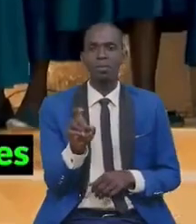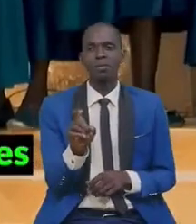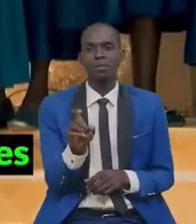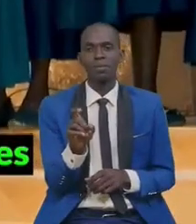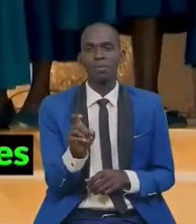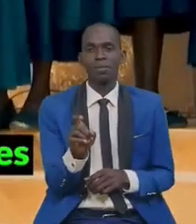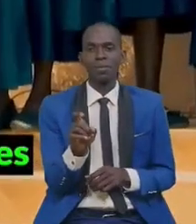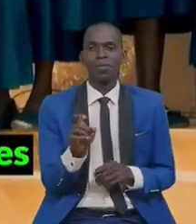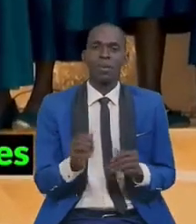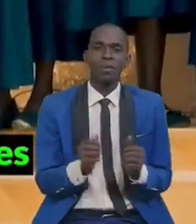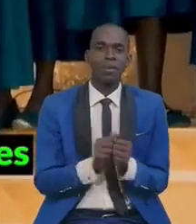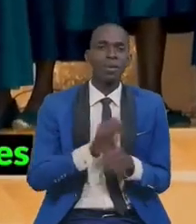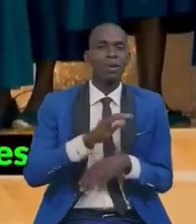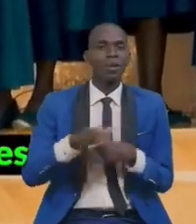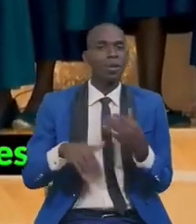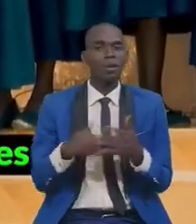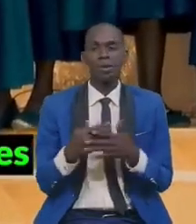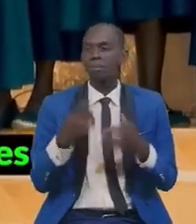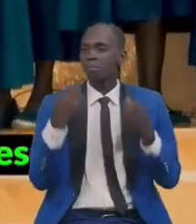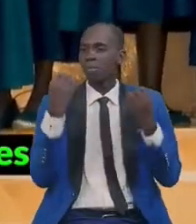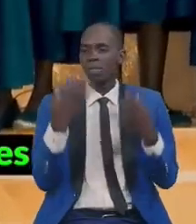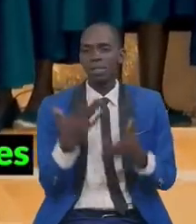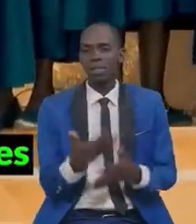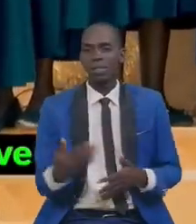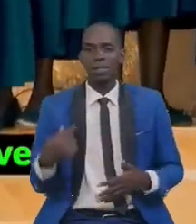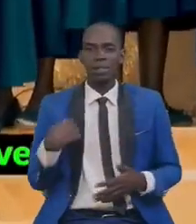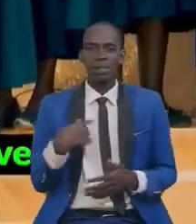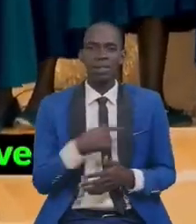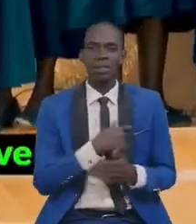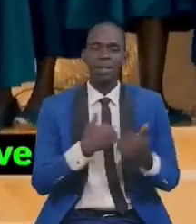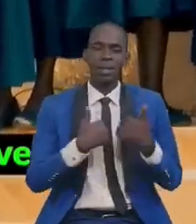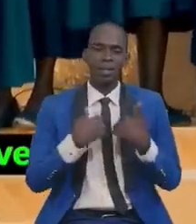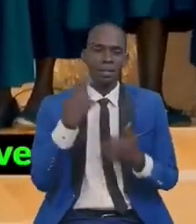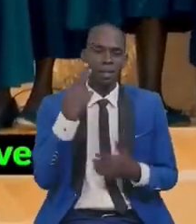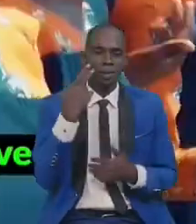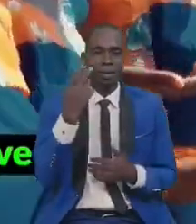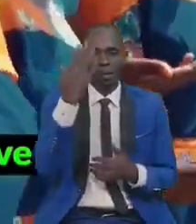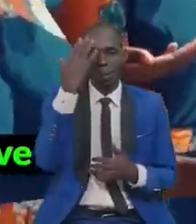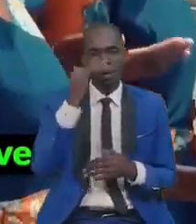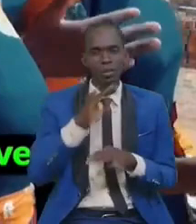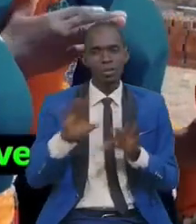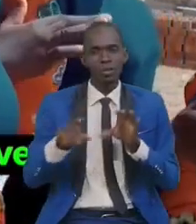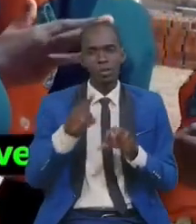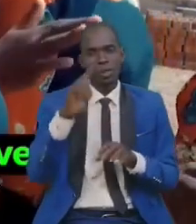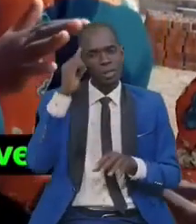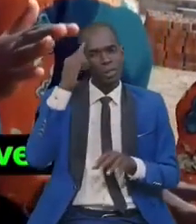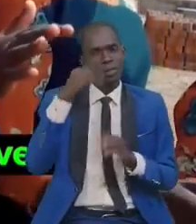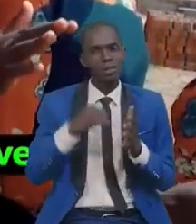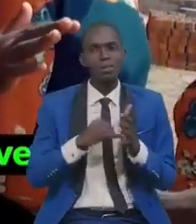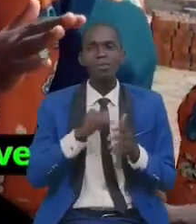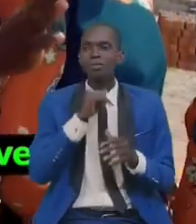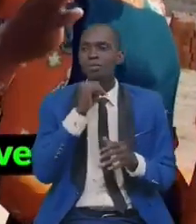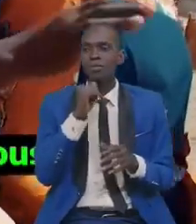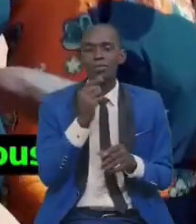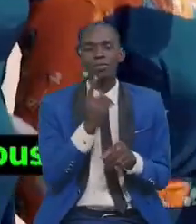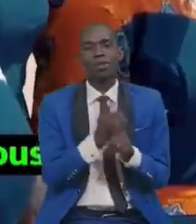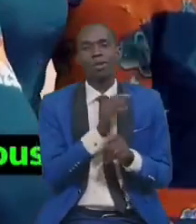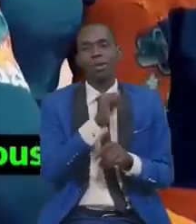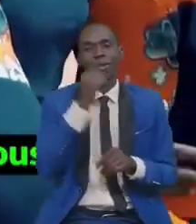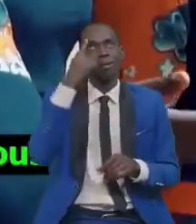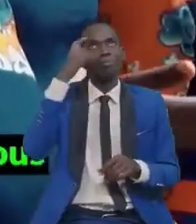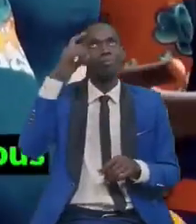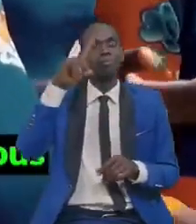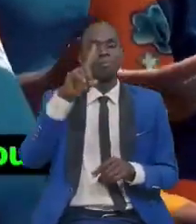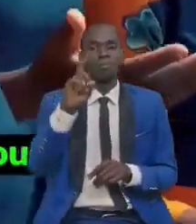many things we see, why do you think it's just a dream?